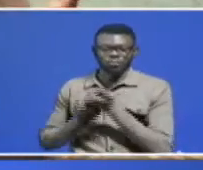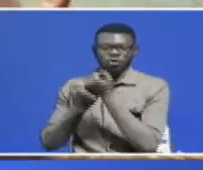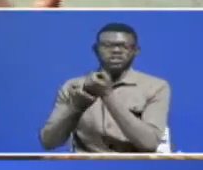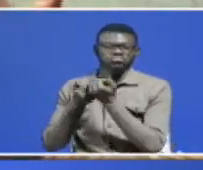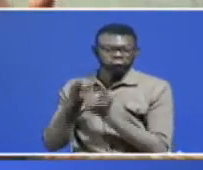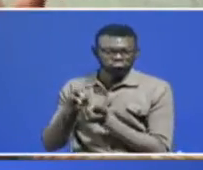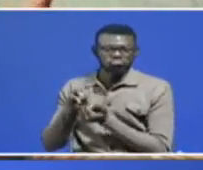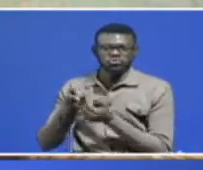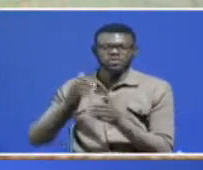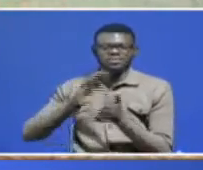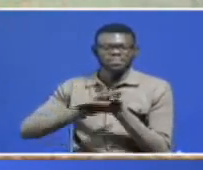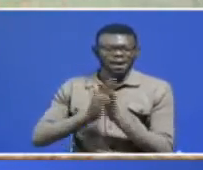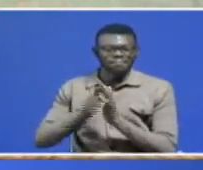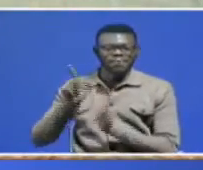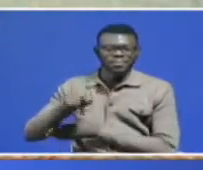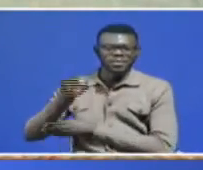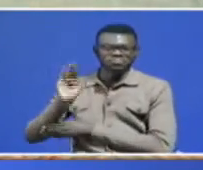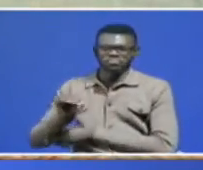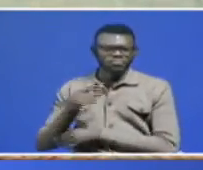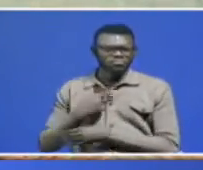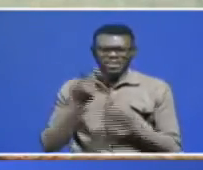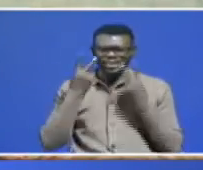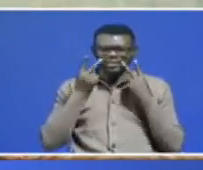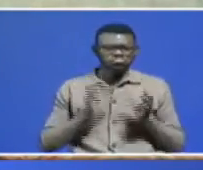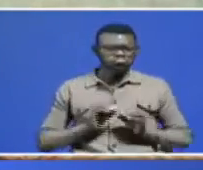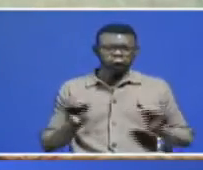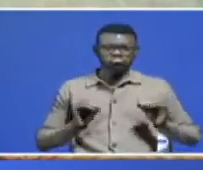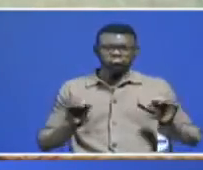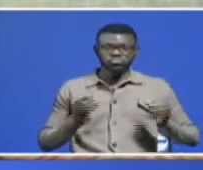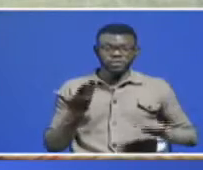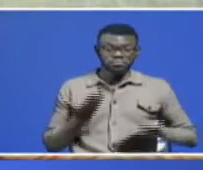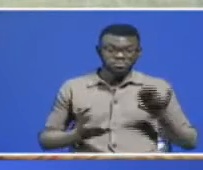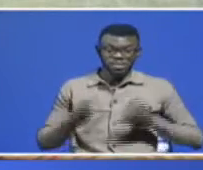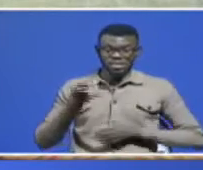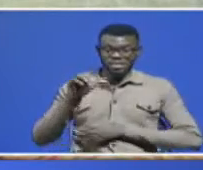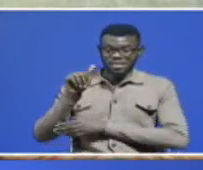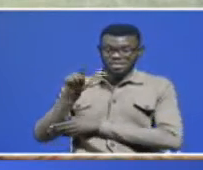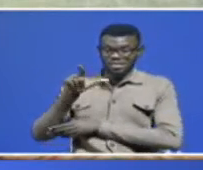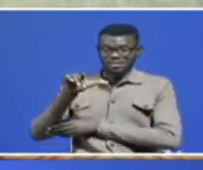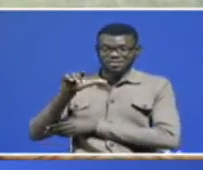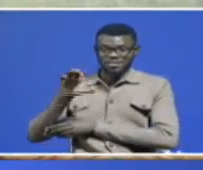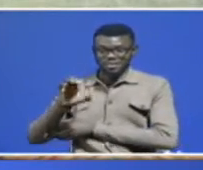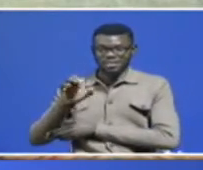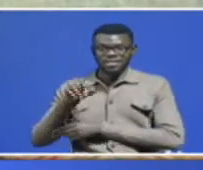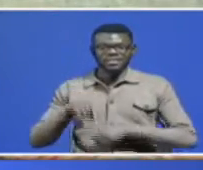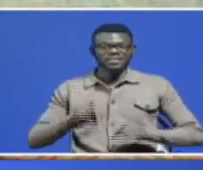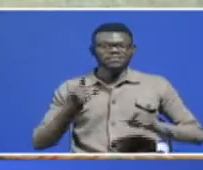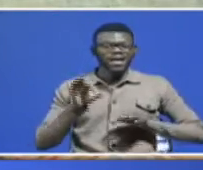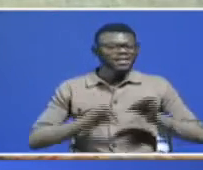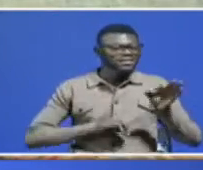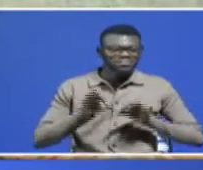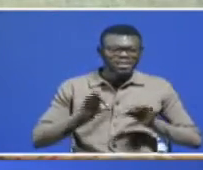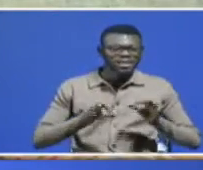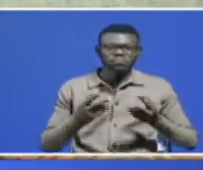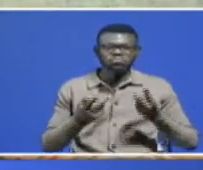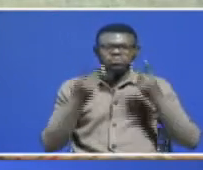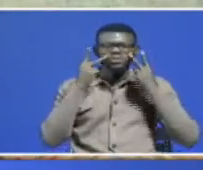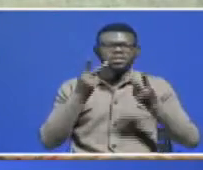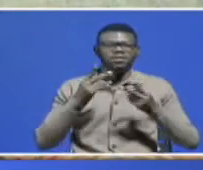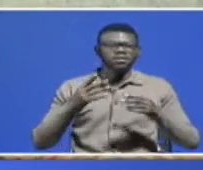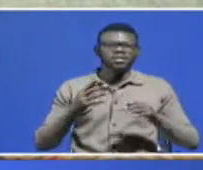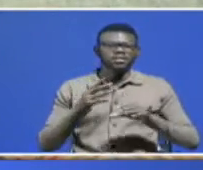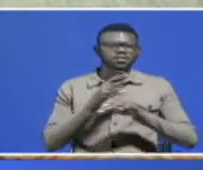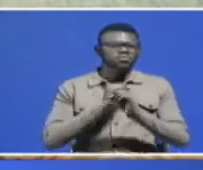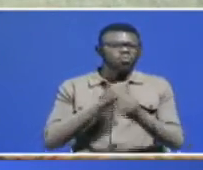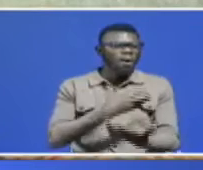I don't see, all right, unless someone tells me, maybe Alice will tell me, how they see imperial presidency out